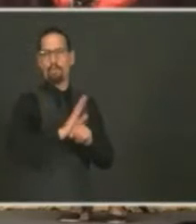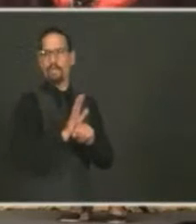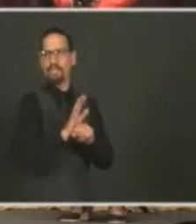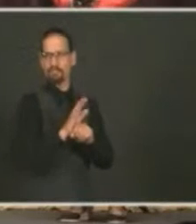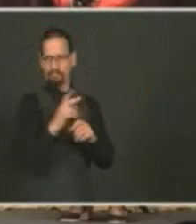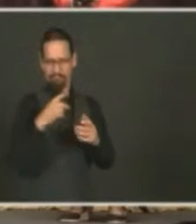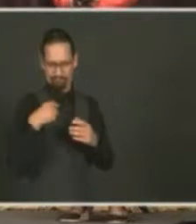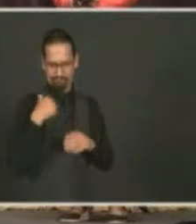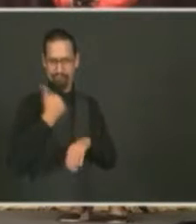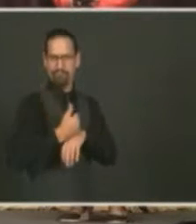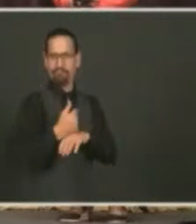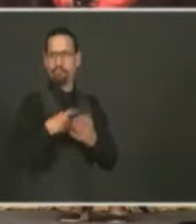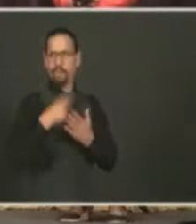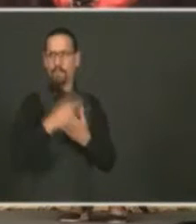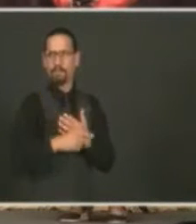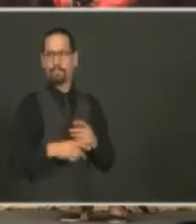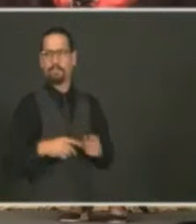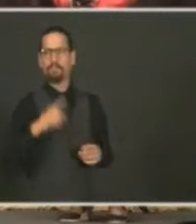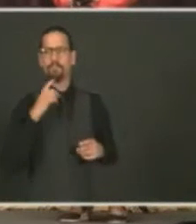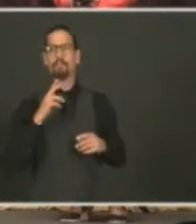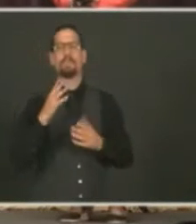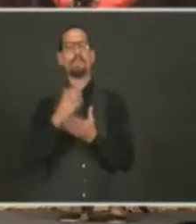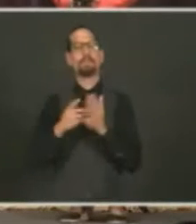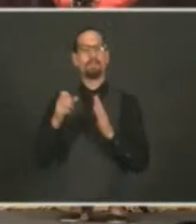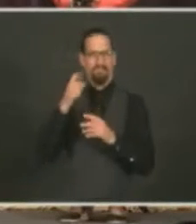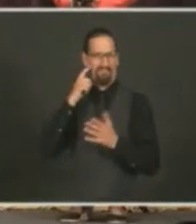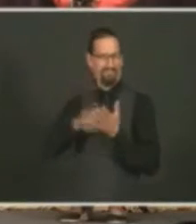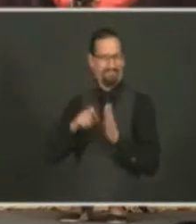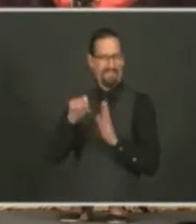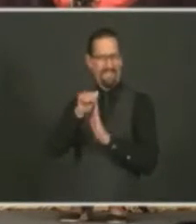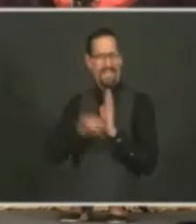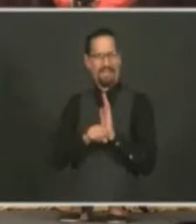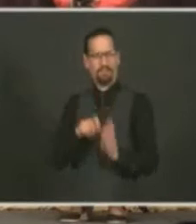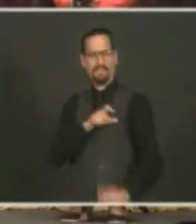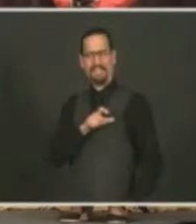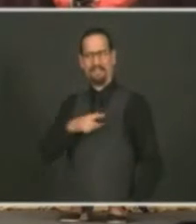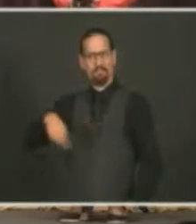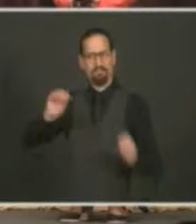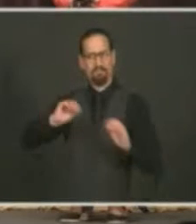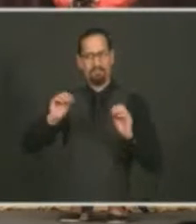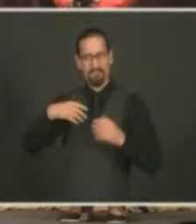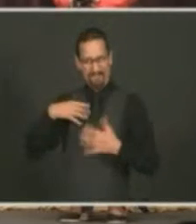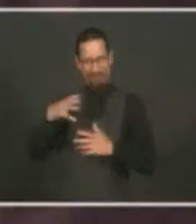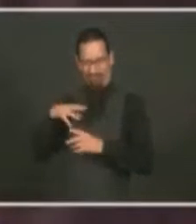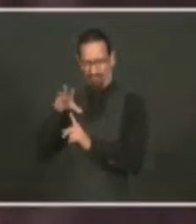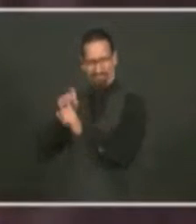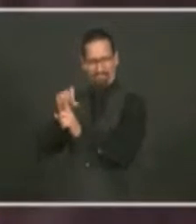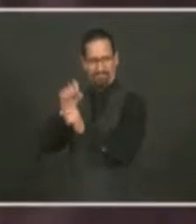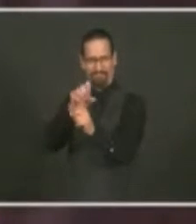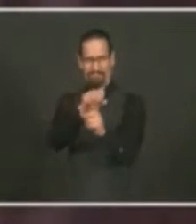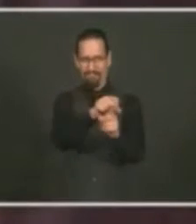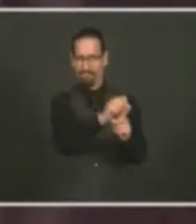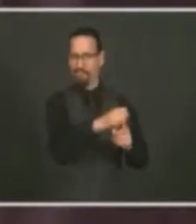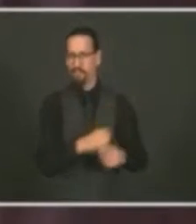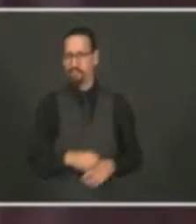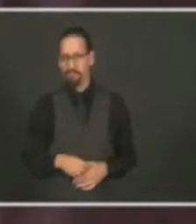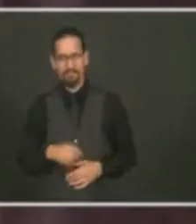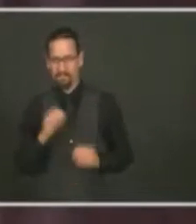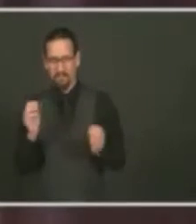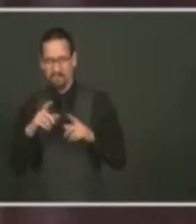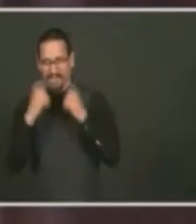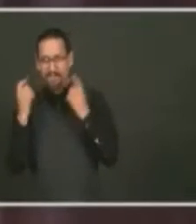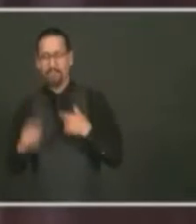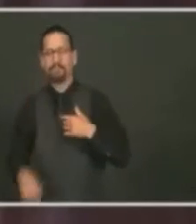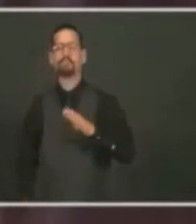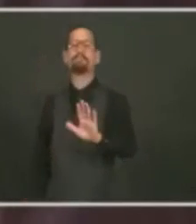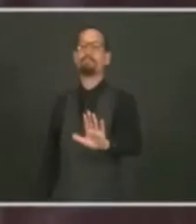saying that they should be, but it's obviously a fact through the recordings from press. We that they do haven't not wear found a big problem with that, but I can look into it further.